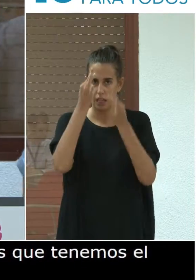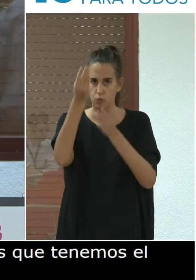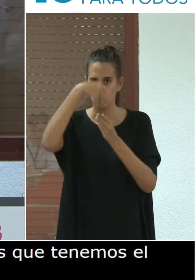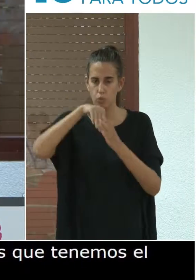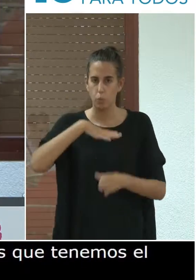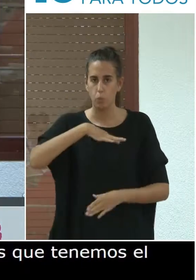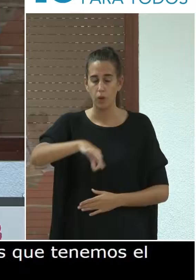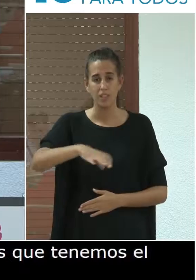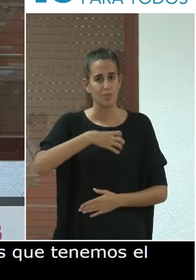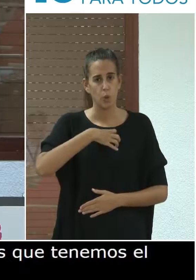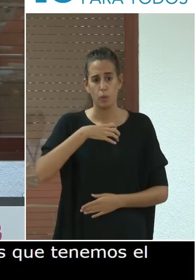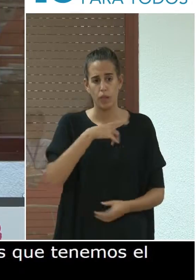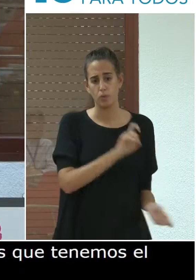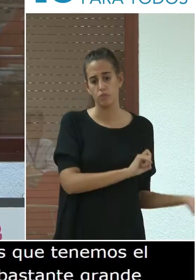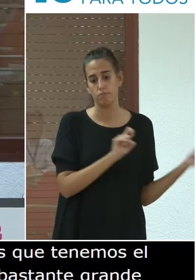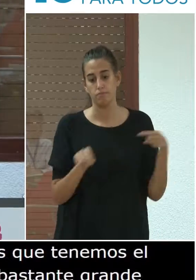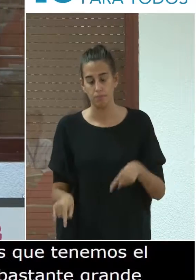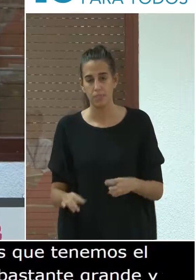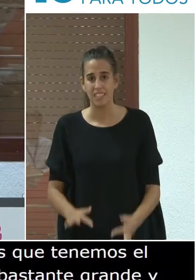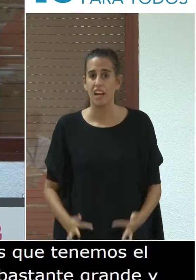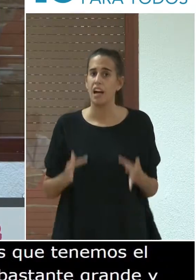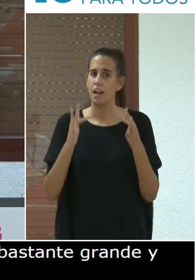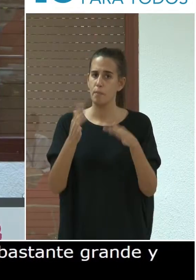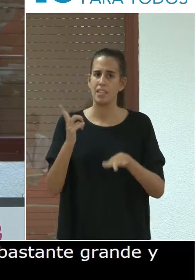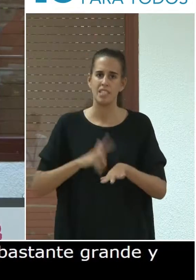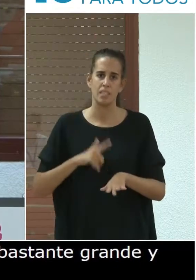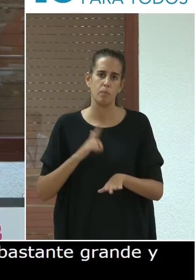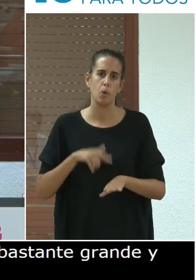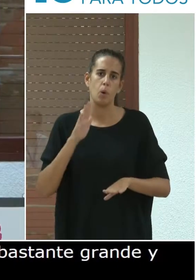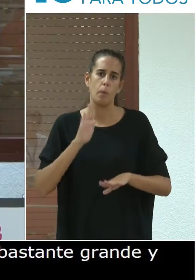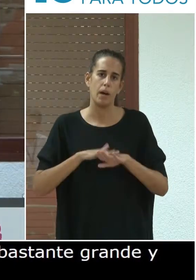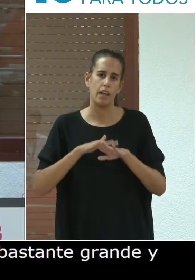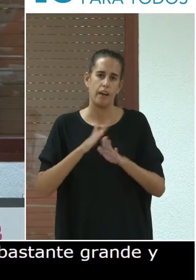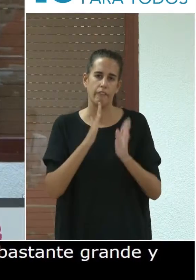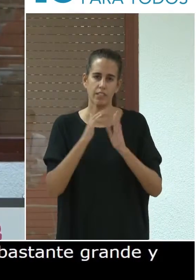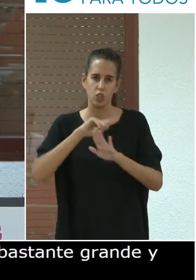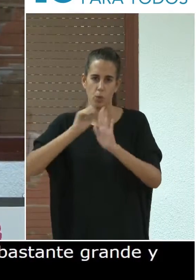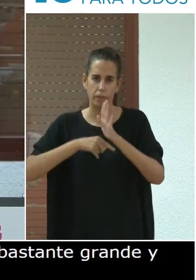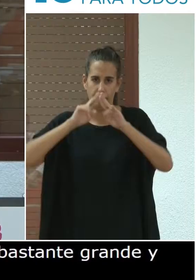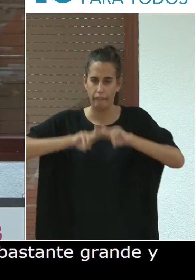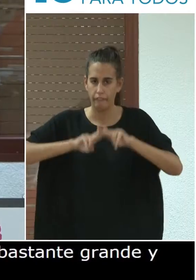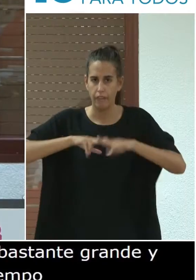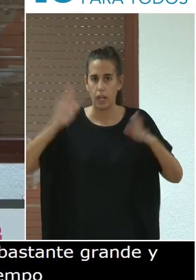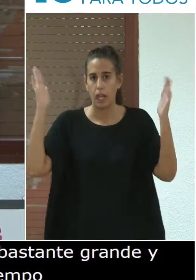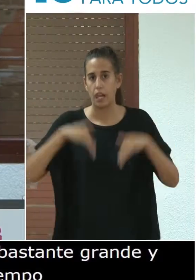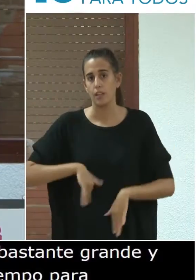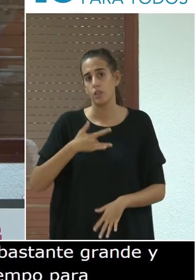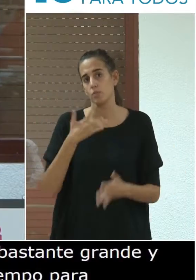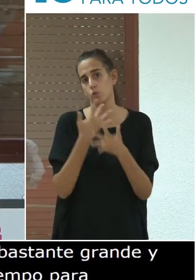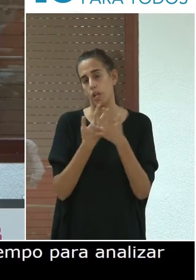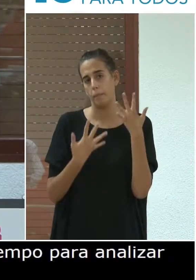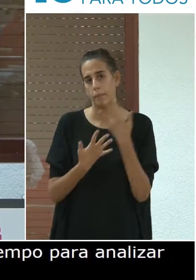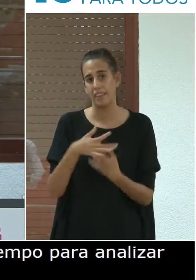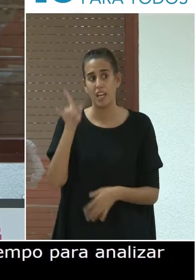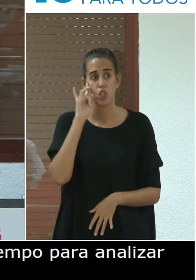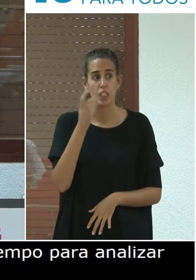and they have a lot of data. We couldn't bring them, and then we don't have the time to analyze all the different phases. So what we've done